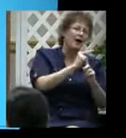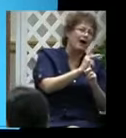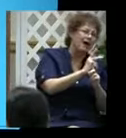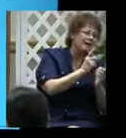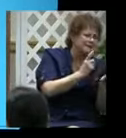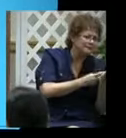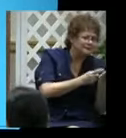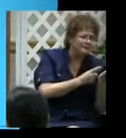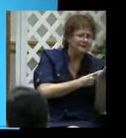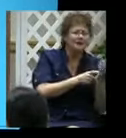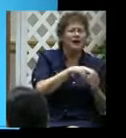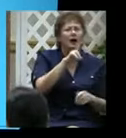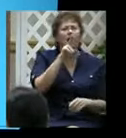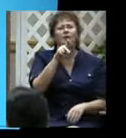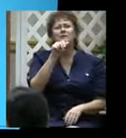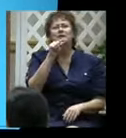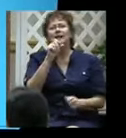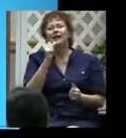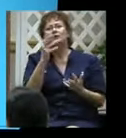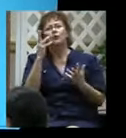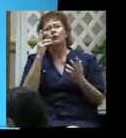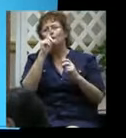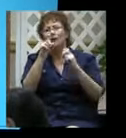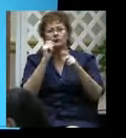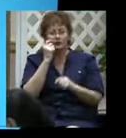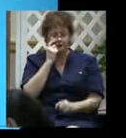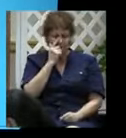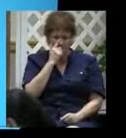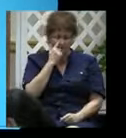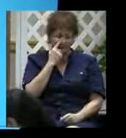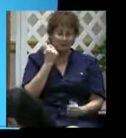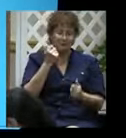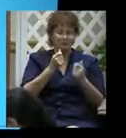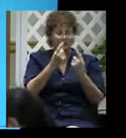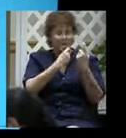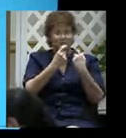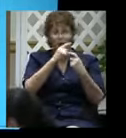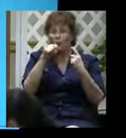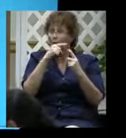any issues or updates. You can also list when it was done.